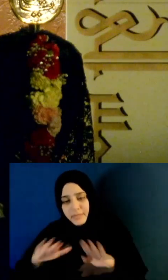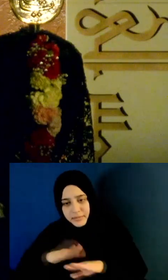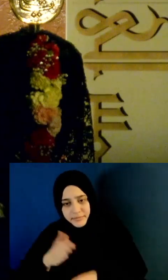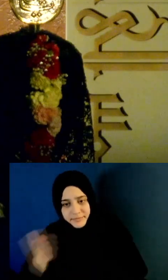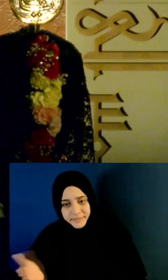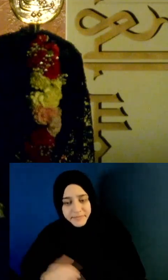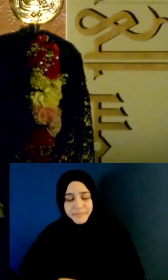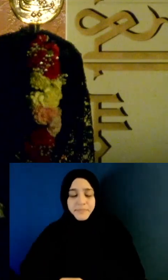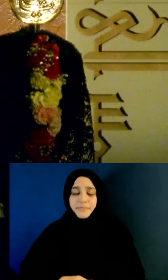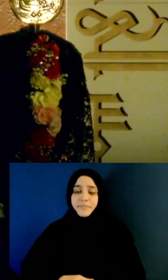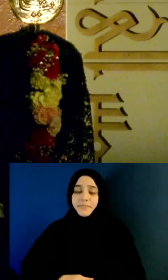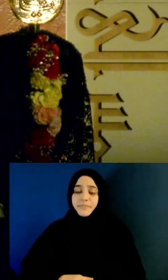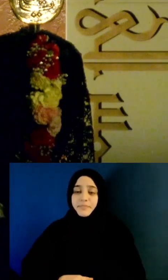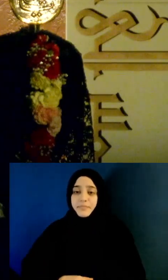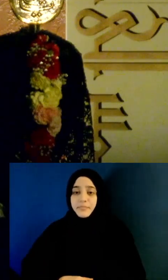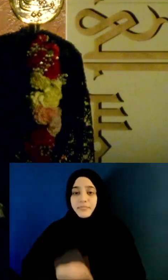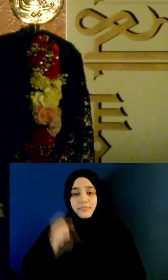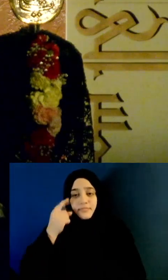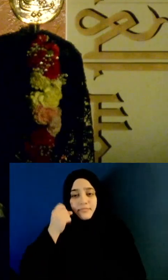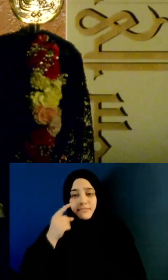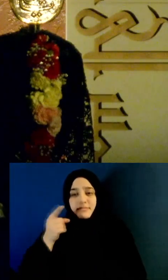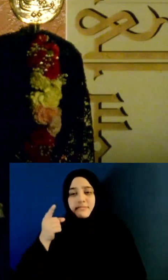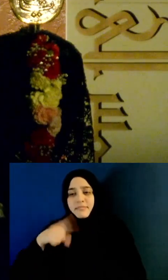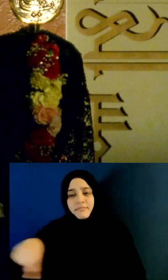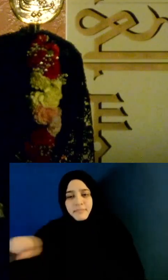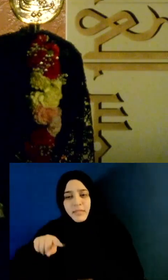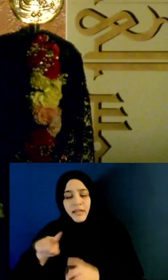gave her sons alive to Hussein.